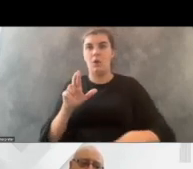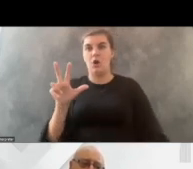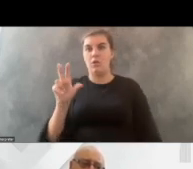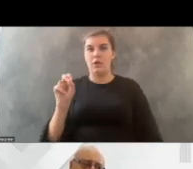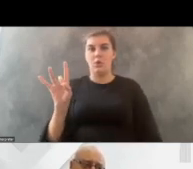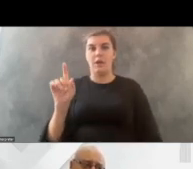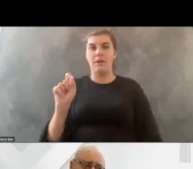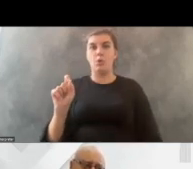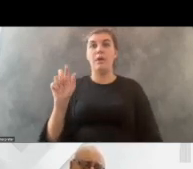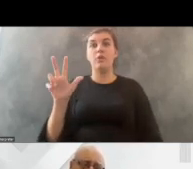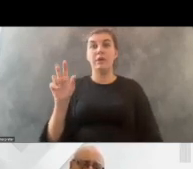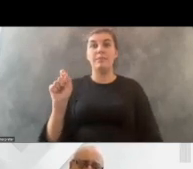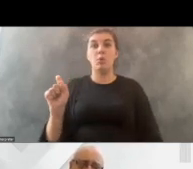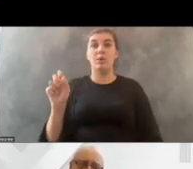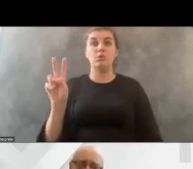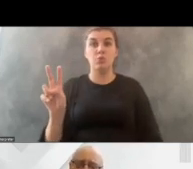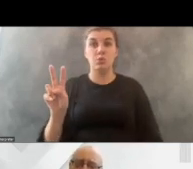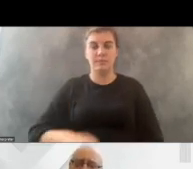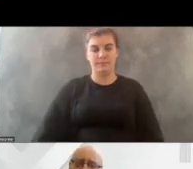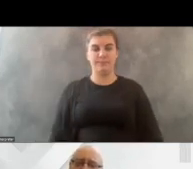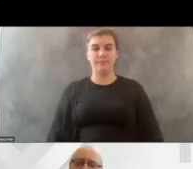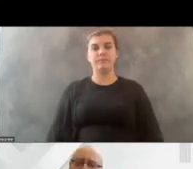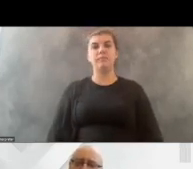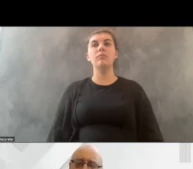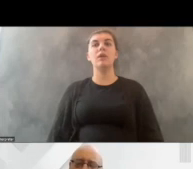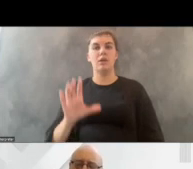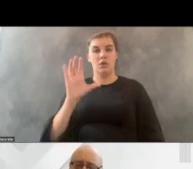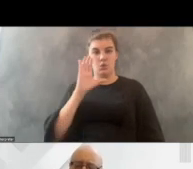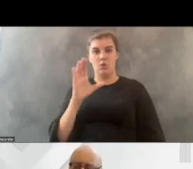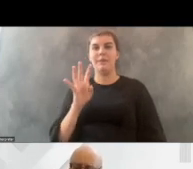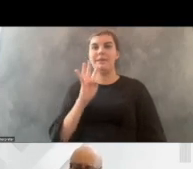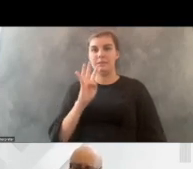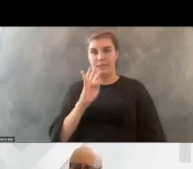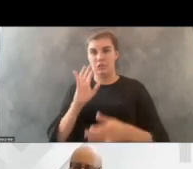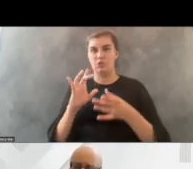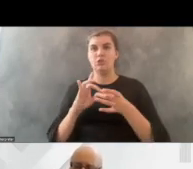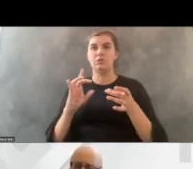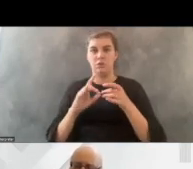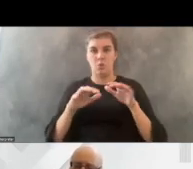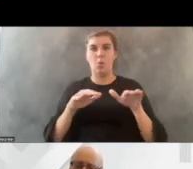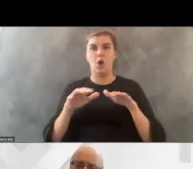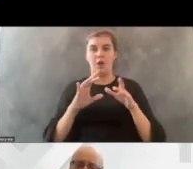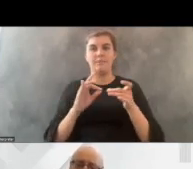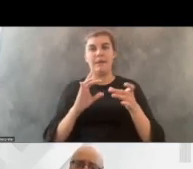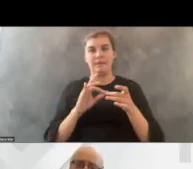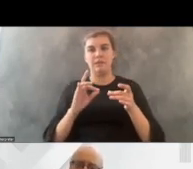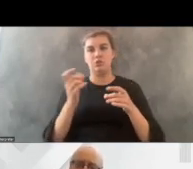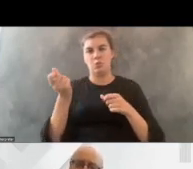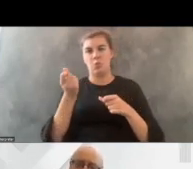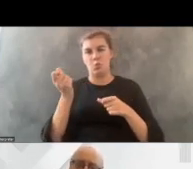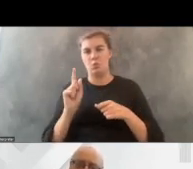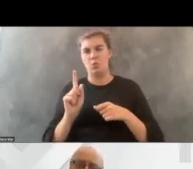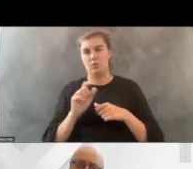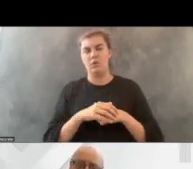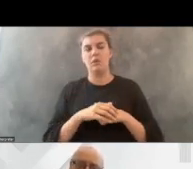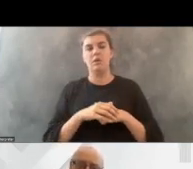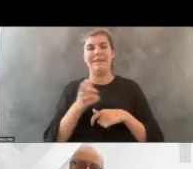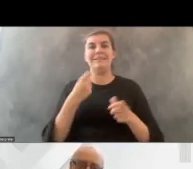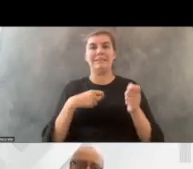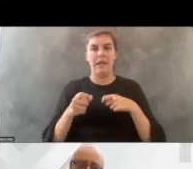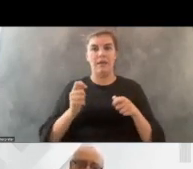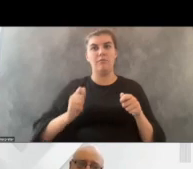push buttons is consistent with the MUTCD requirements that in the proposed rule we had